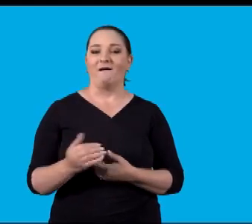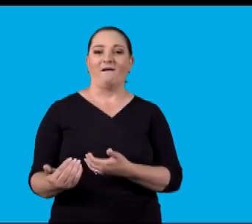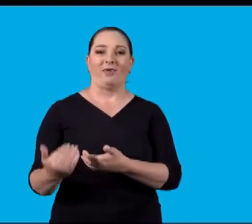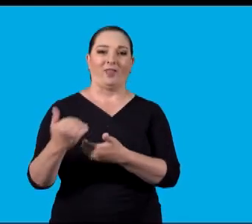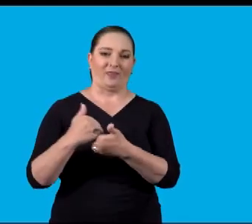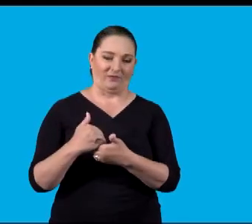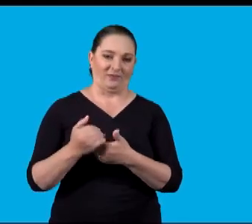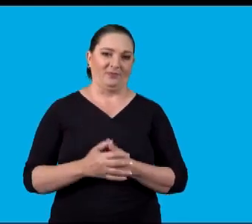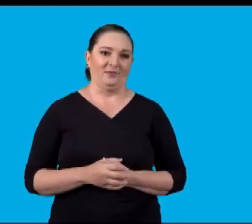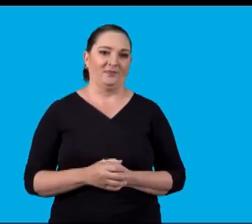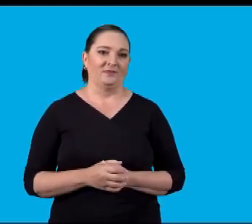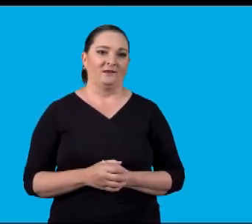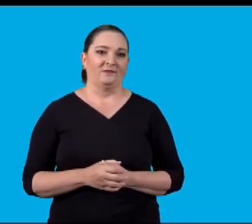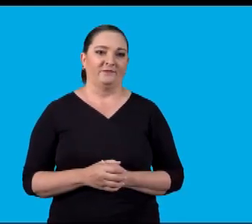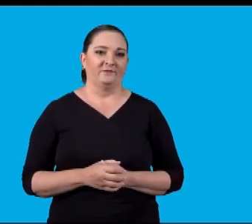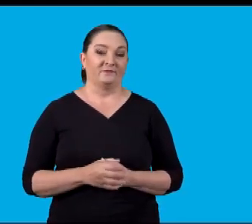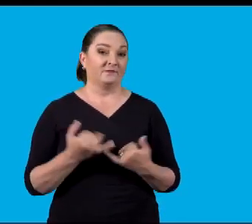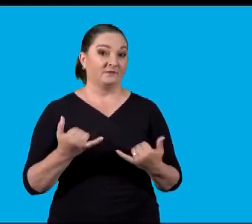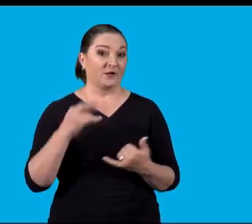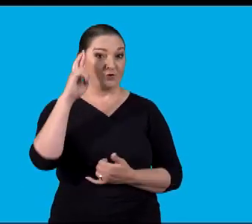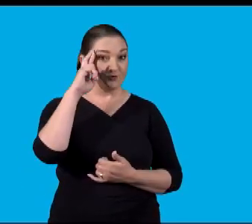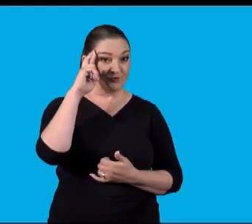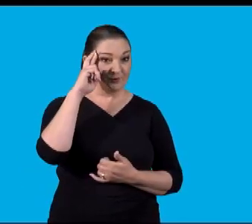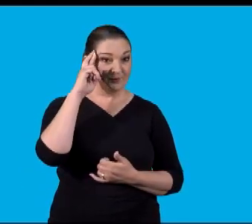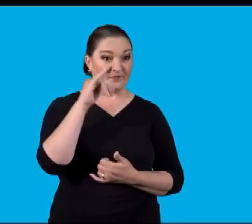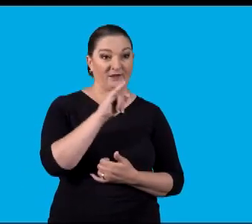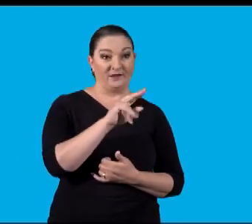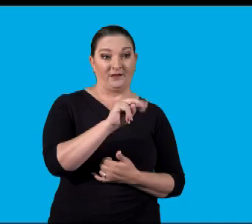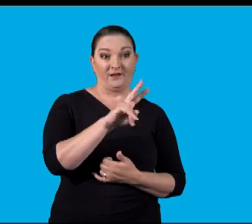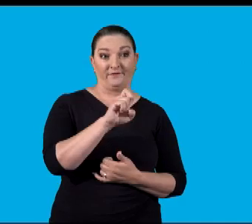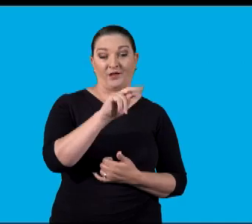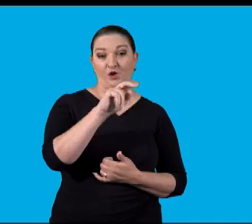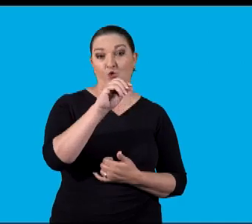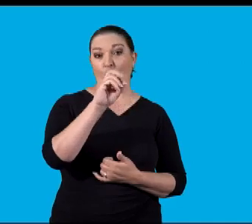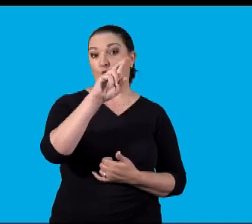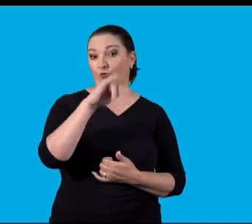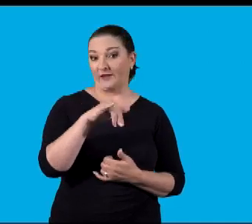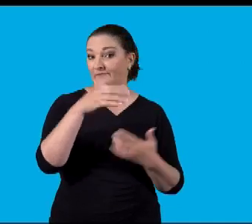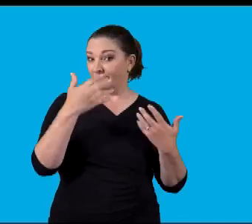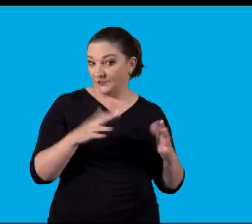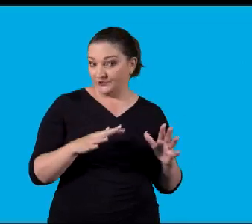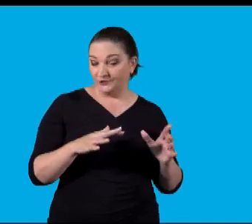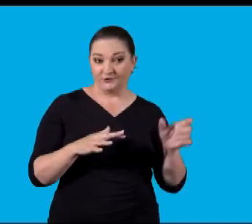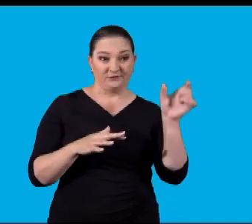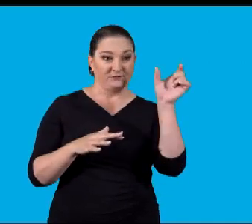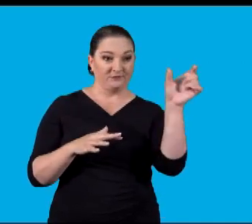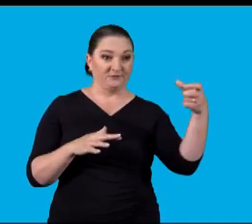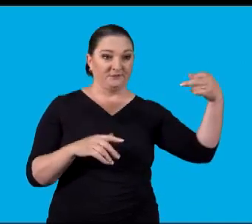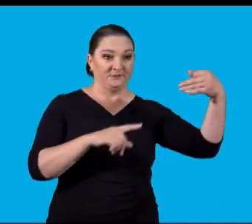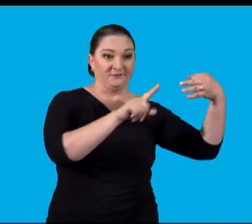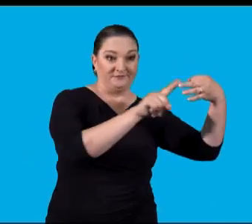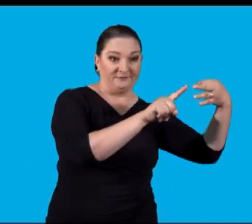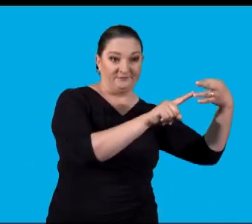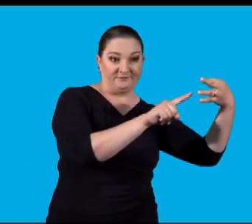is your inflow. Okay, so remember we've already done our inventory, then you can now get your